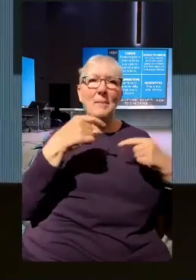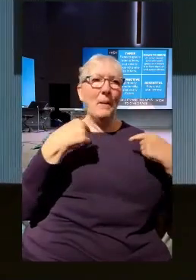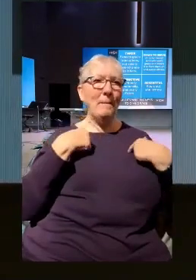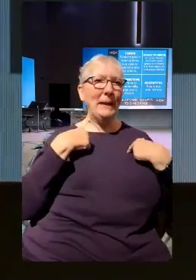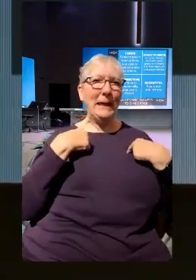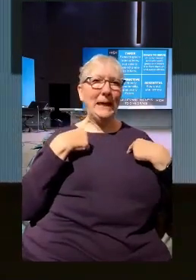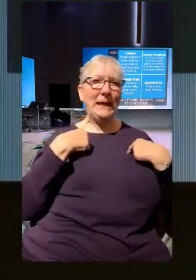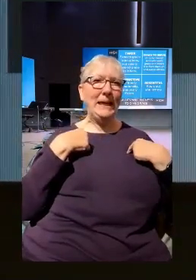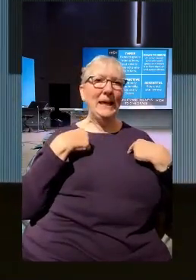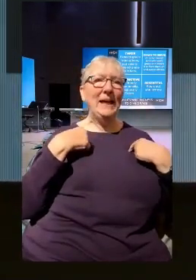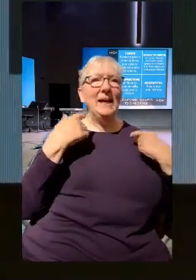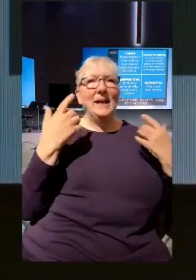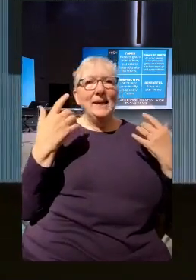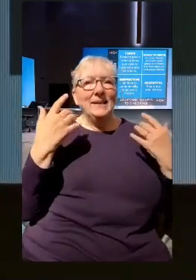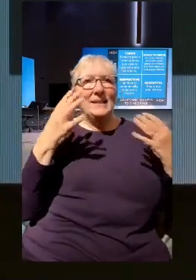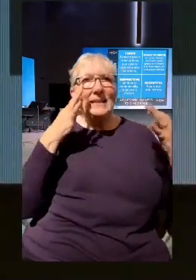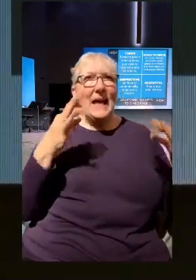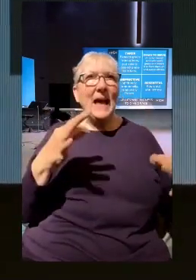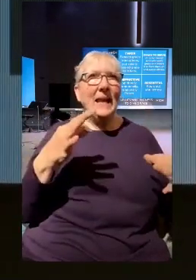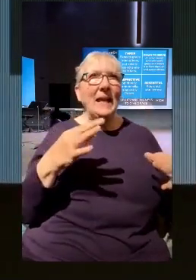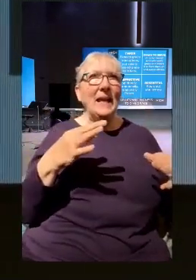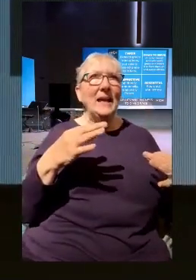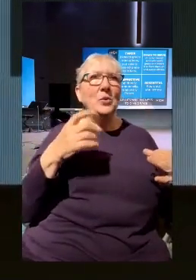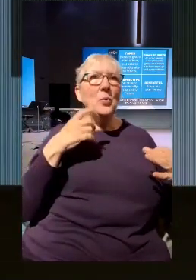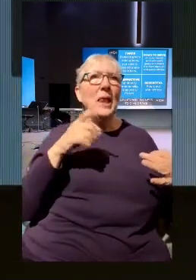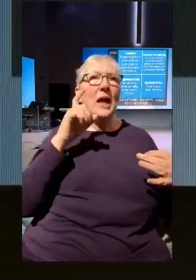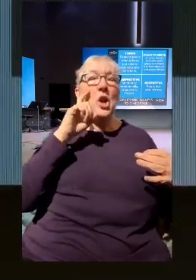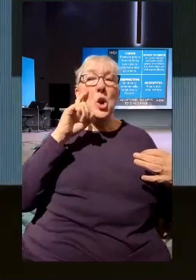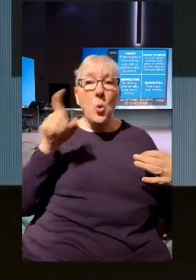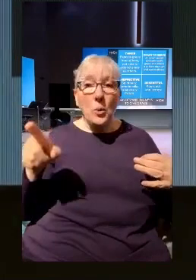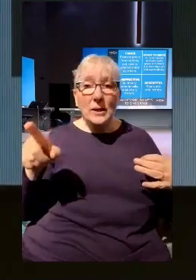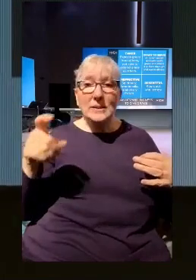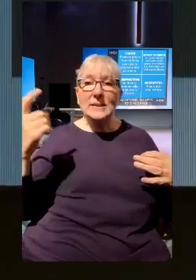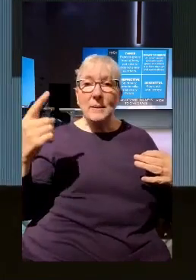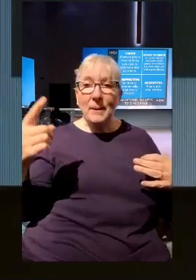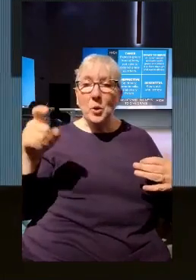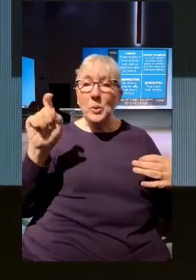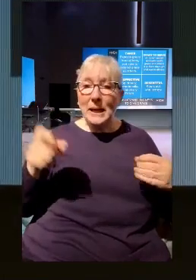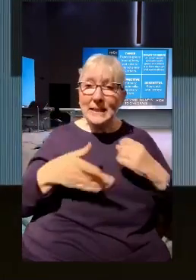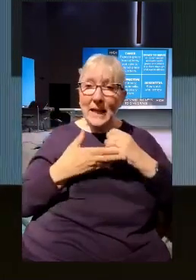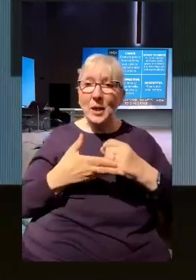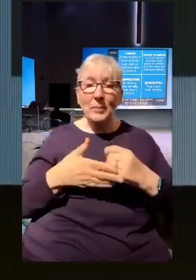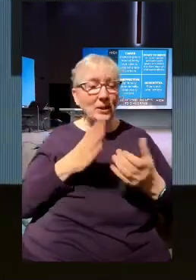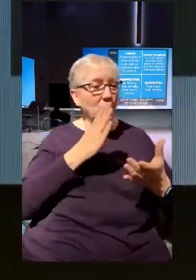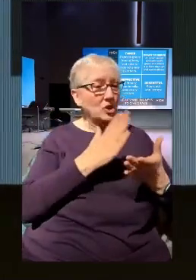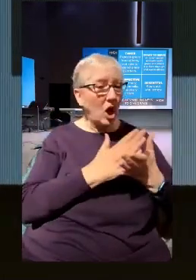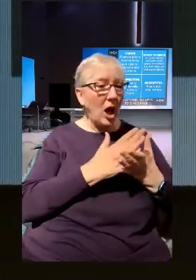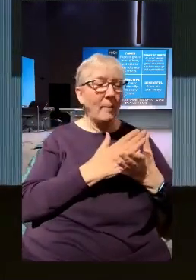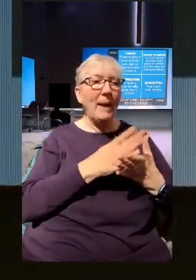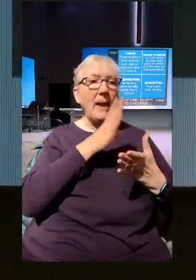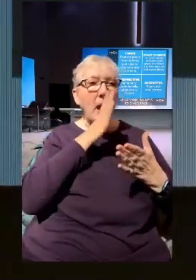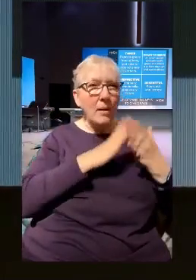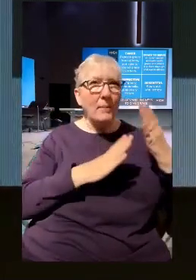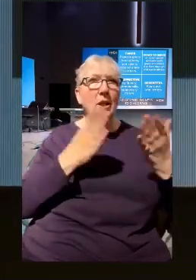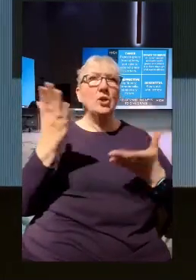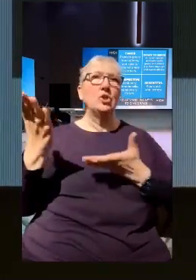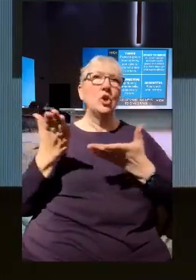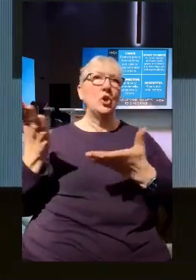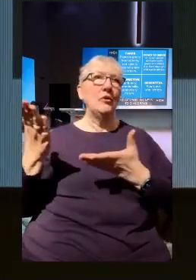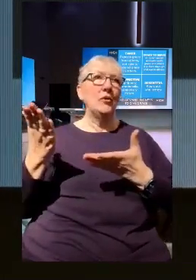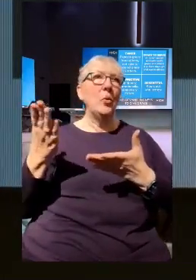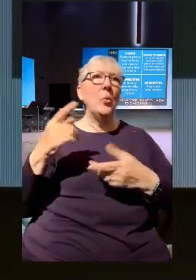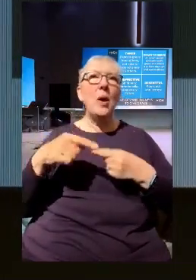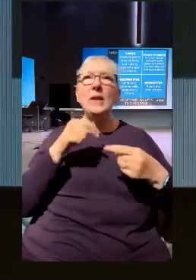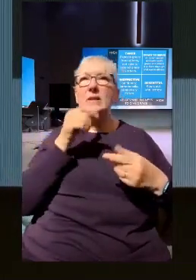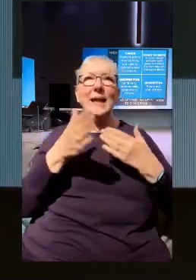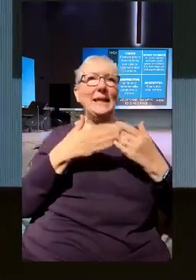in need and stop and help? And just humbly serve when it's just not convenient for me?